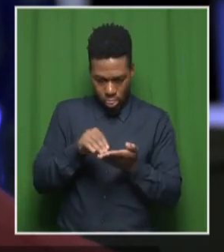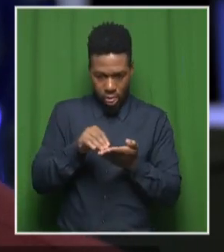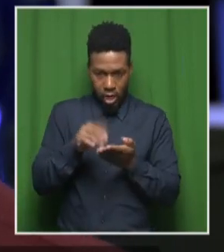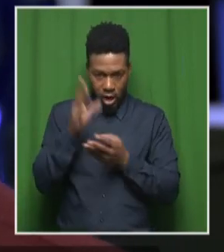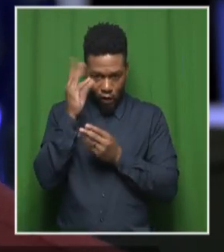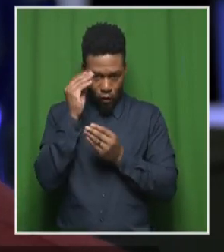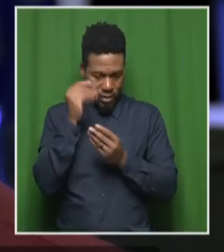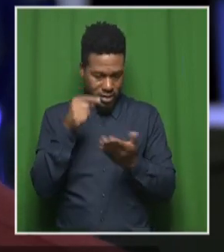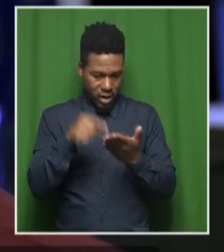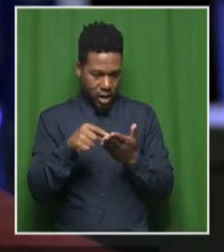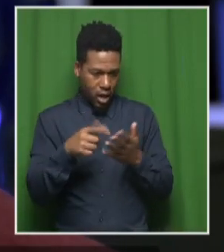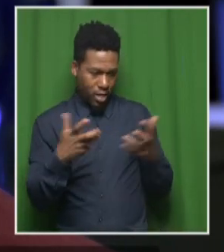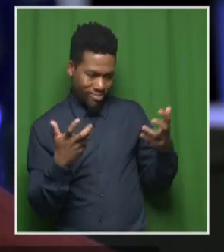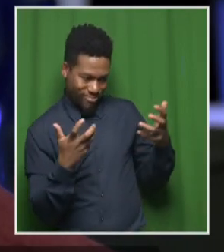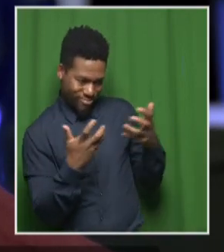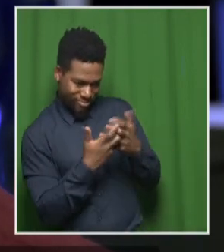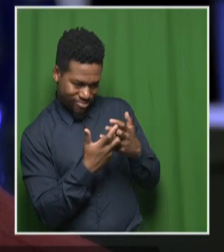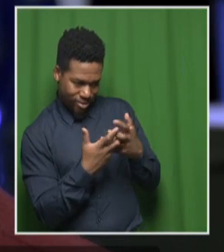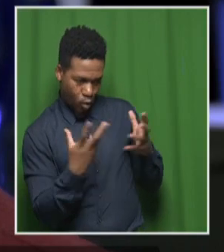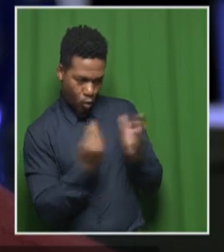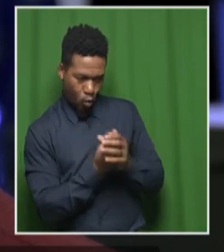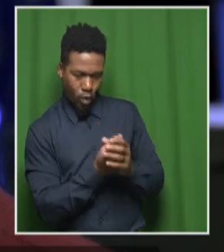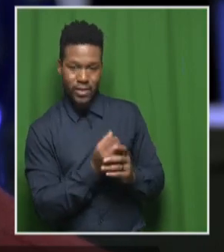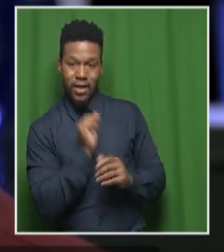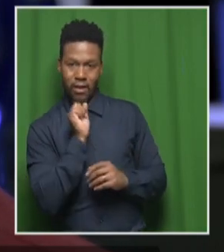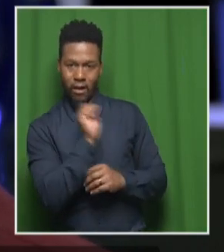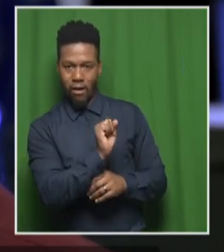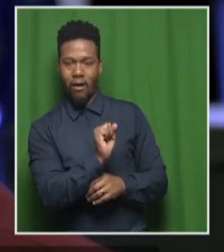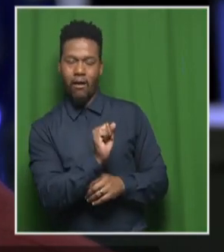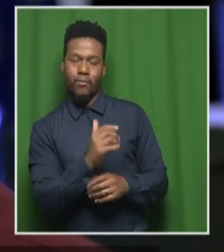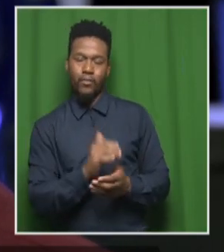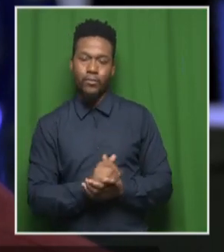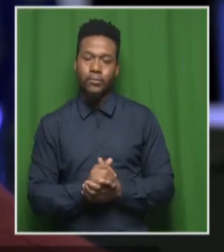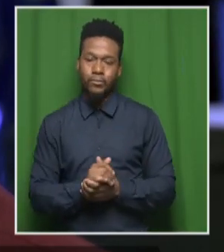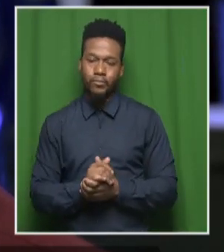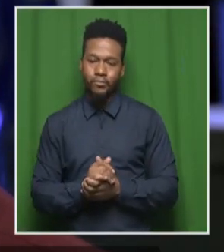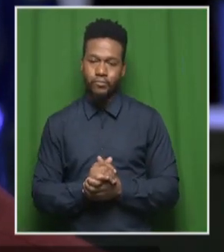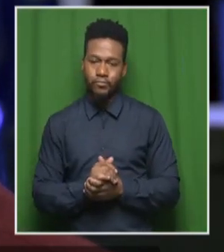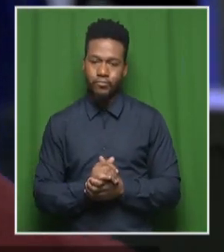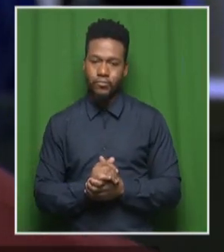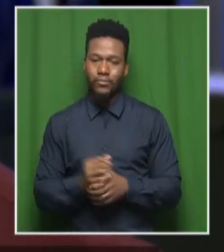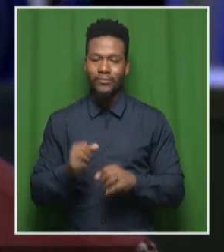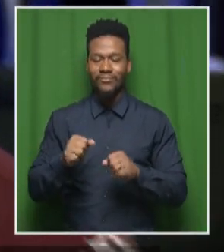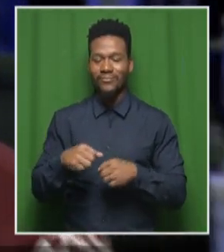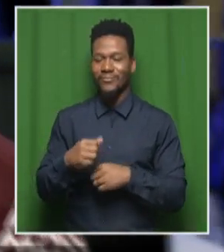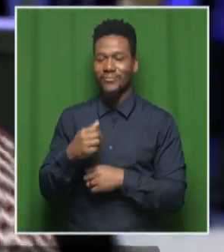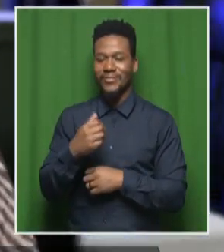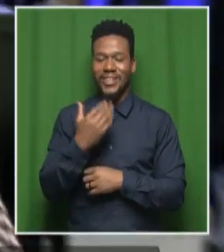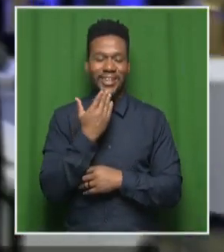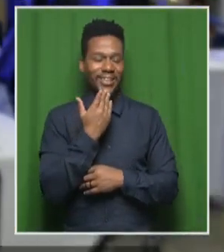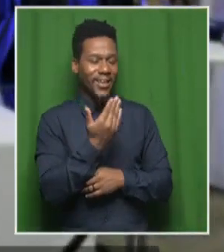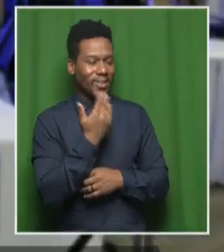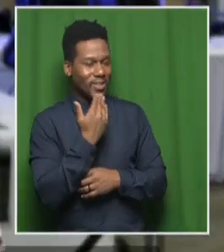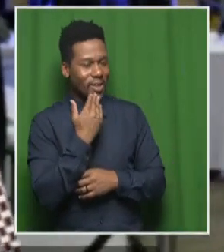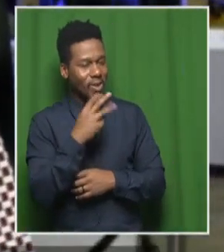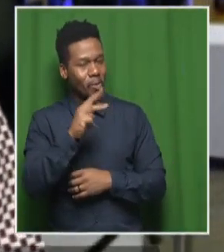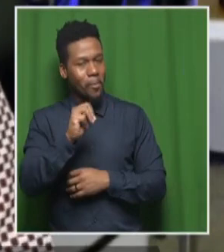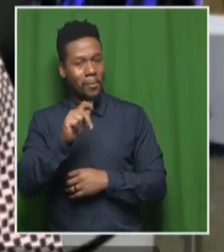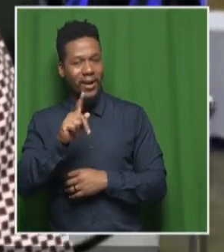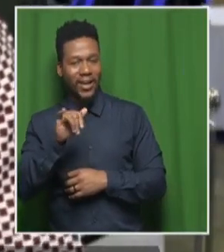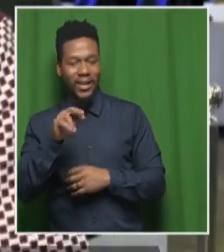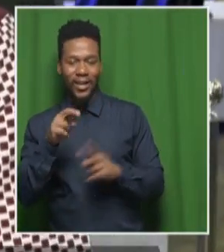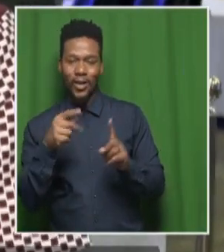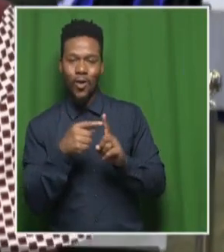is all in the name of transparency and integrity. Thank you so much, Mr. Maki. That was the provincial manager